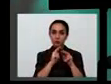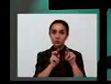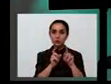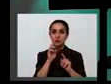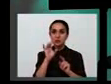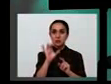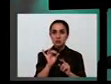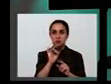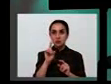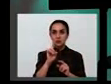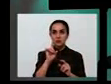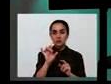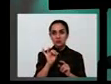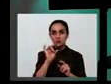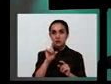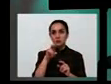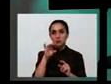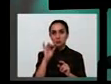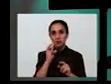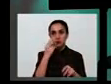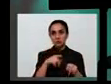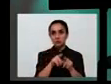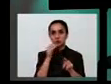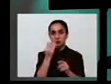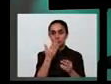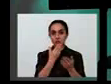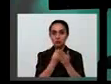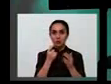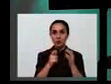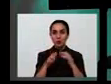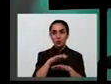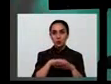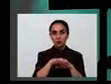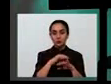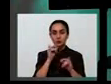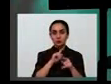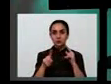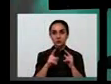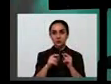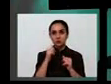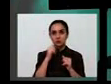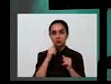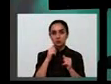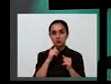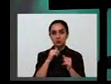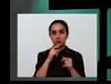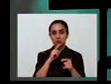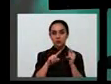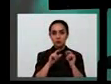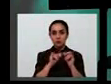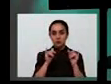Si Szinpin Xitoyning eng dolzarb muammolari qatoriga aholining tez keksayi borish va ishlab